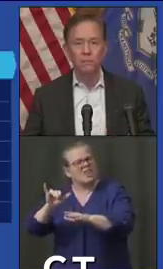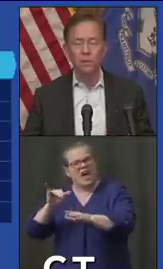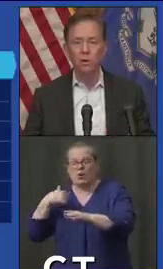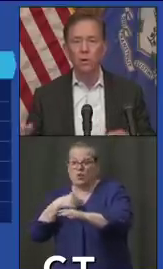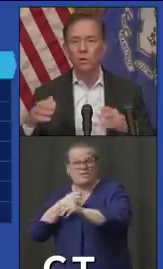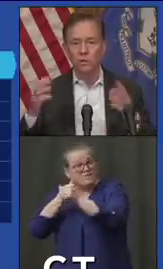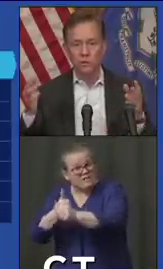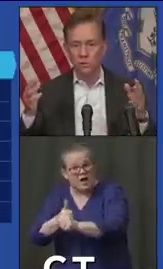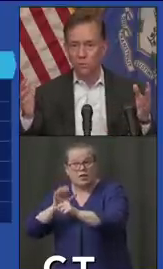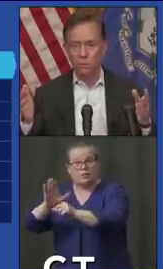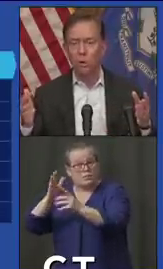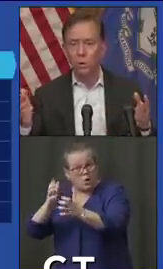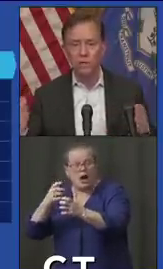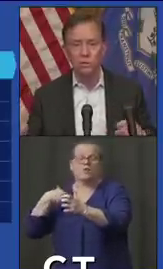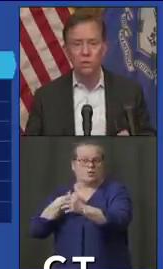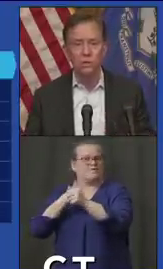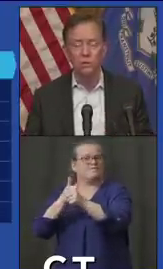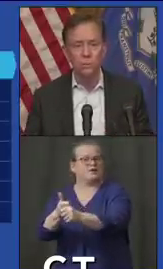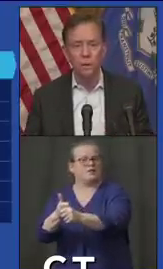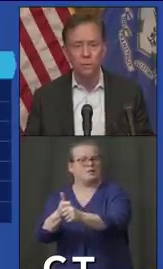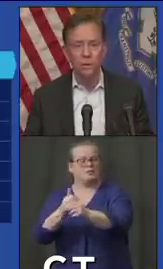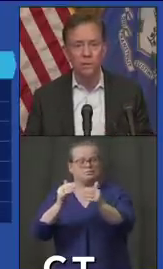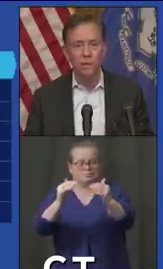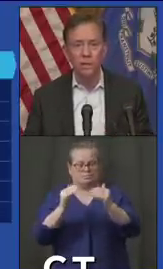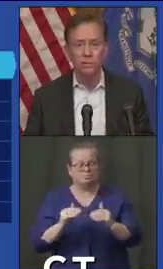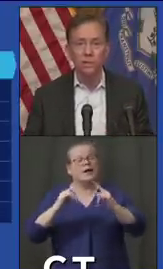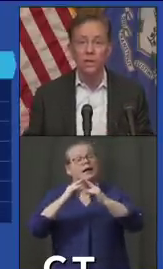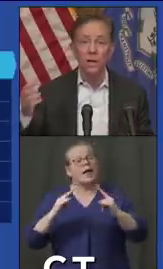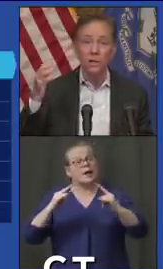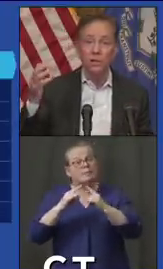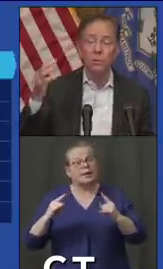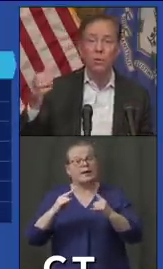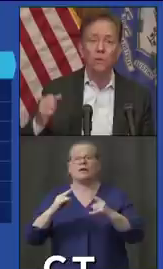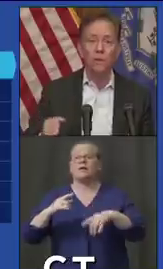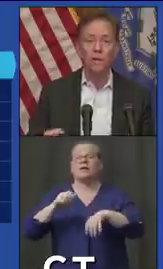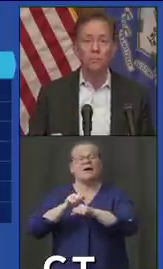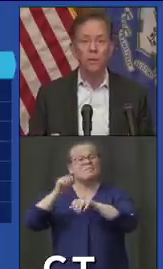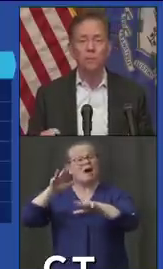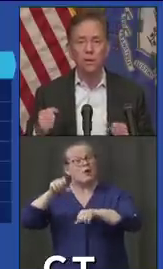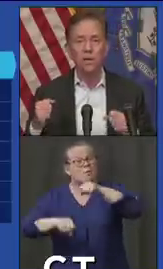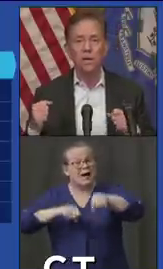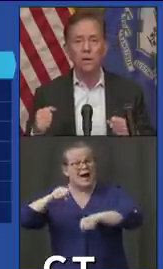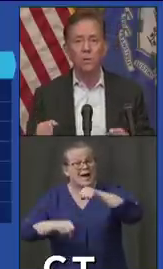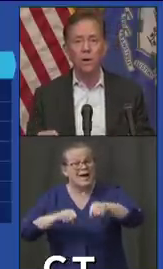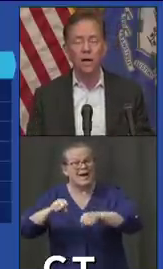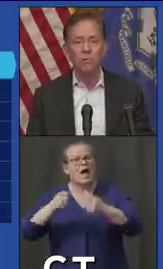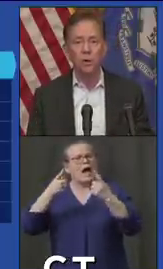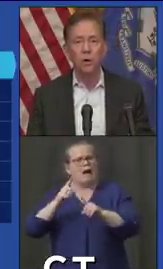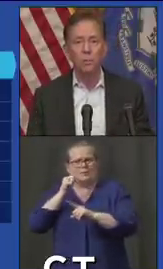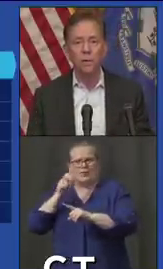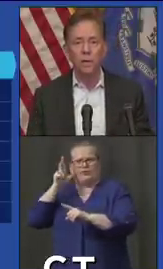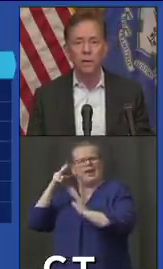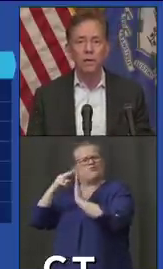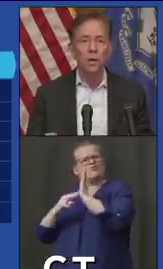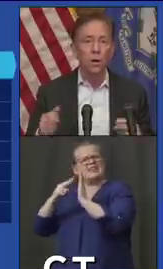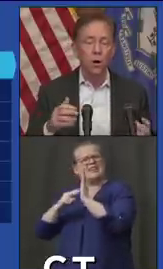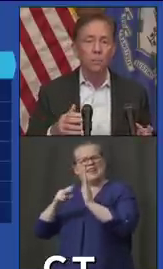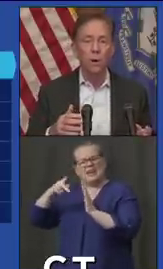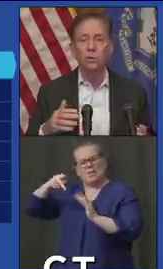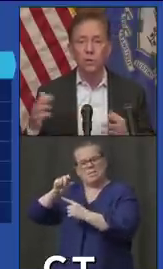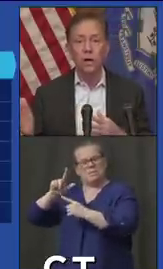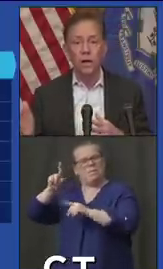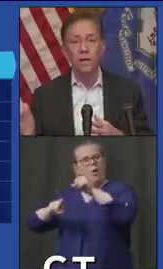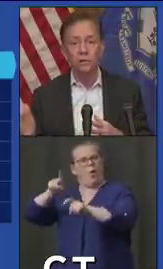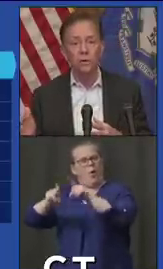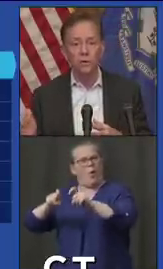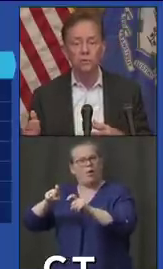the Hearst poll I saw in the newspaper the other day, and said the #1 thing that people in Connecticut want to have reopened again are